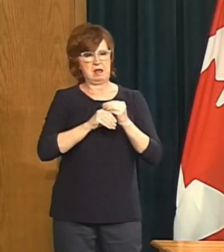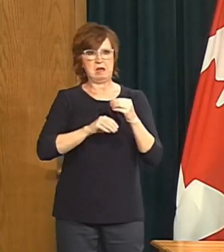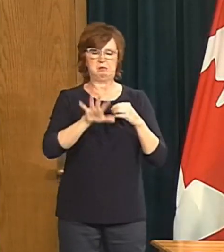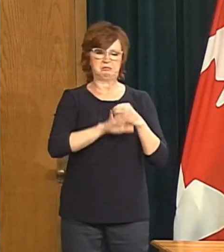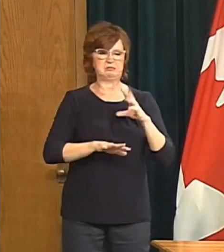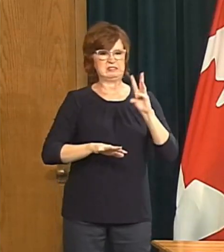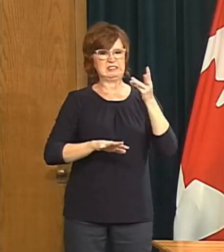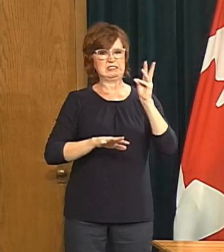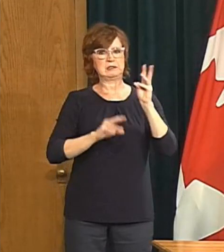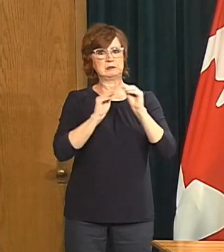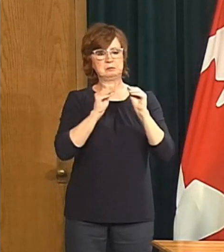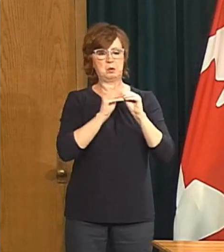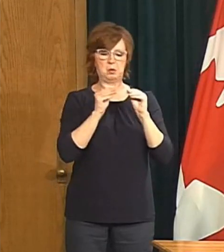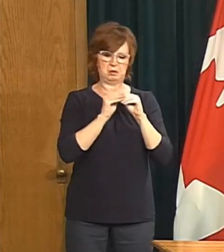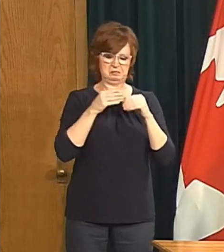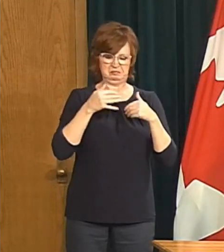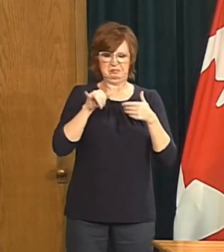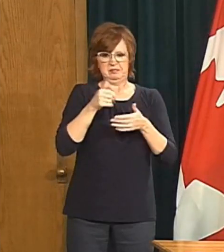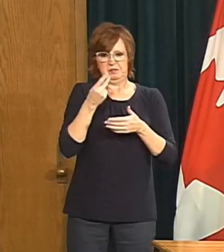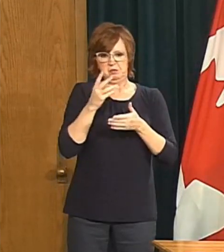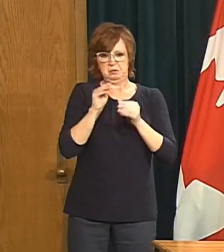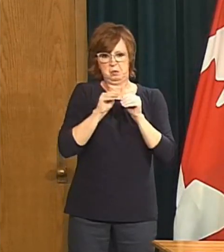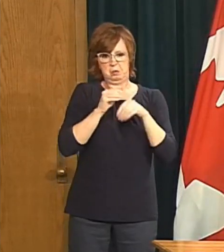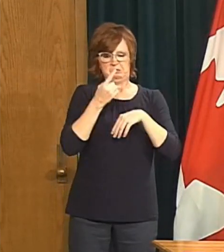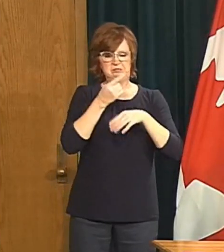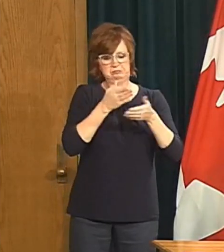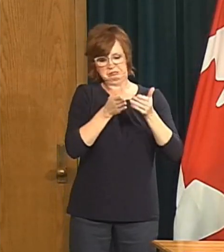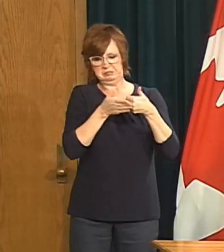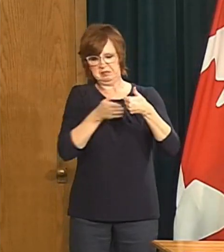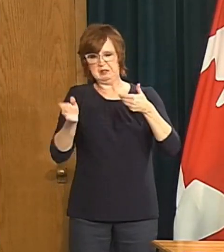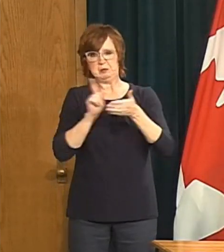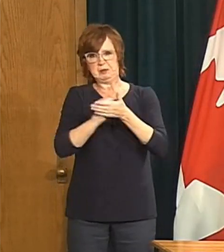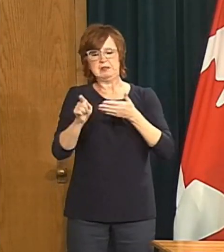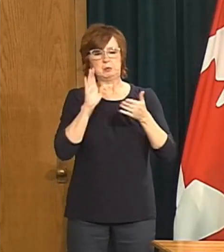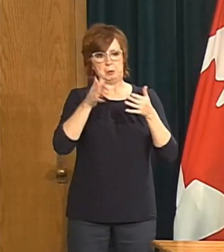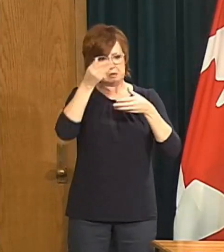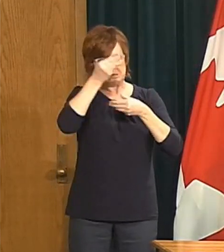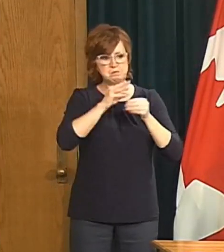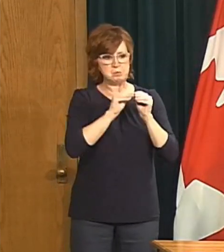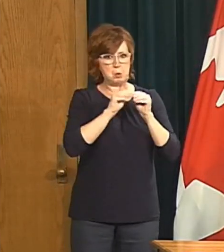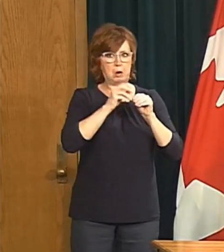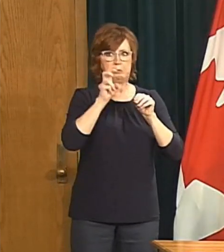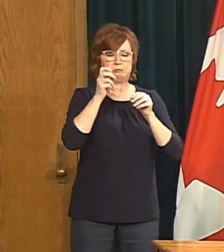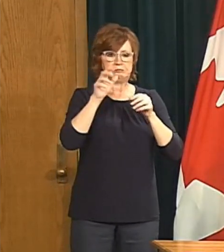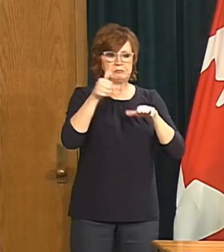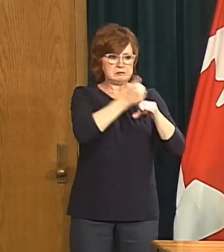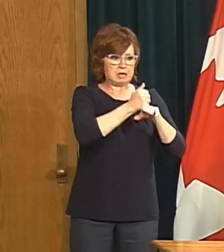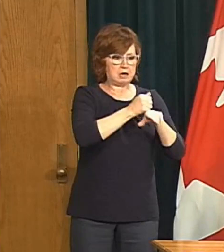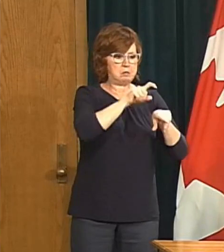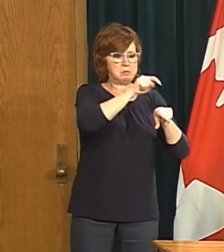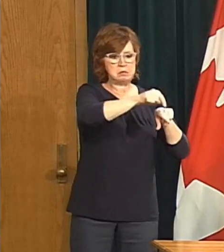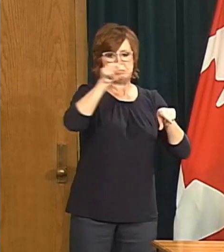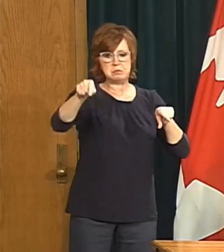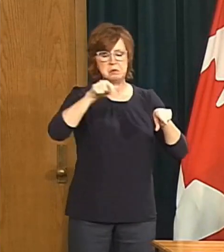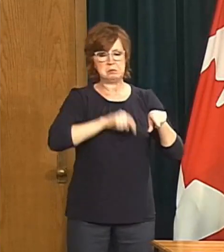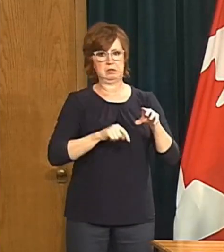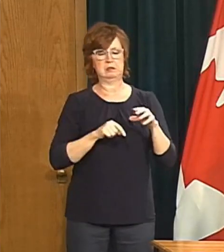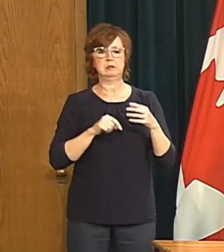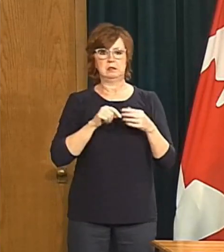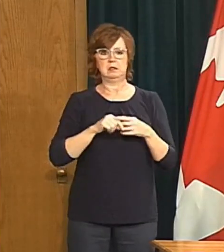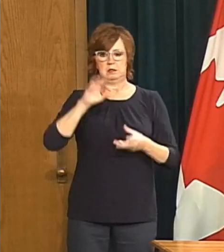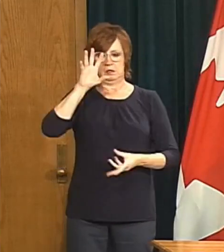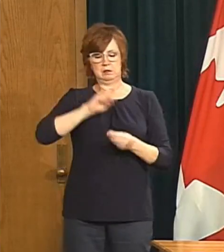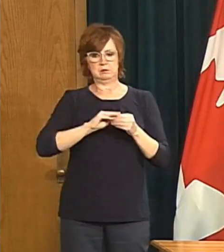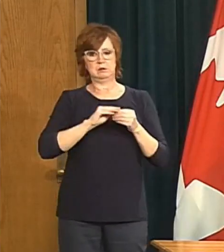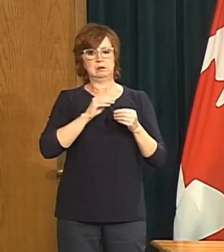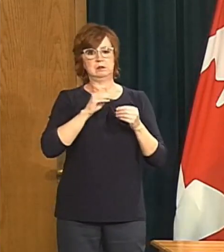communities throughout the province in the days ahead. This should help us achieve our goal of 1,500 tests per day by the